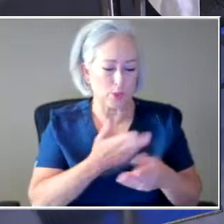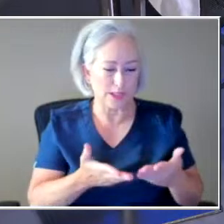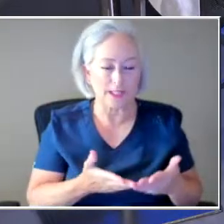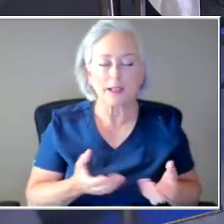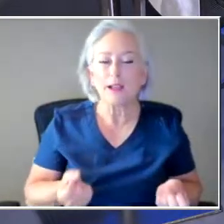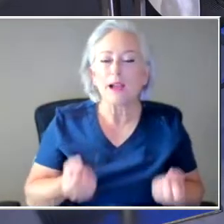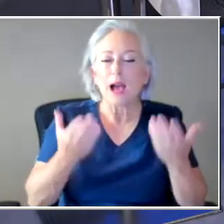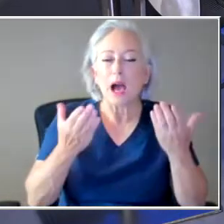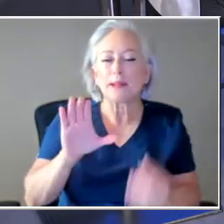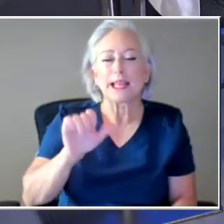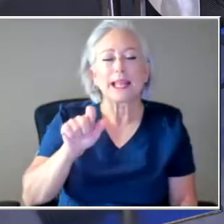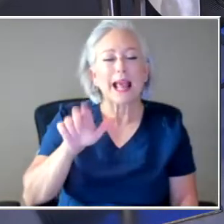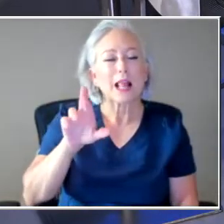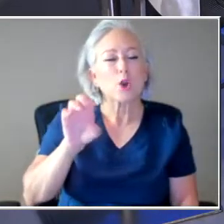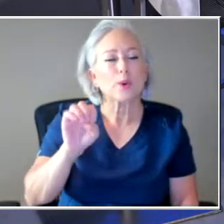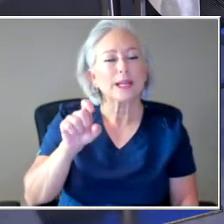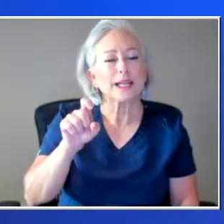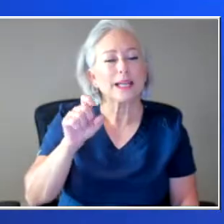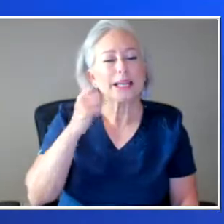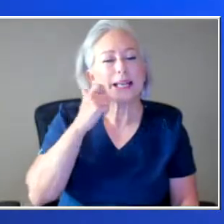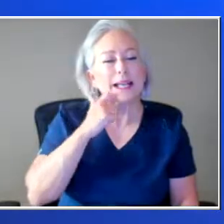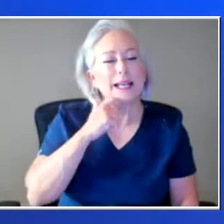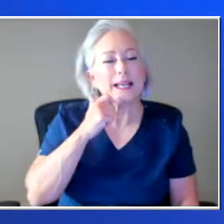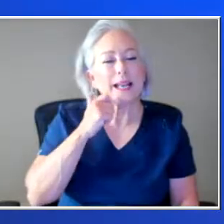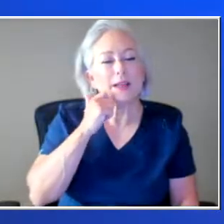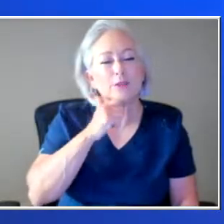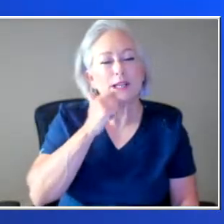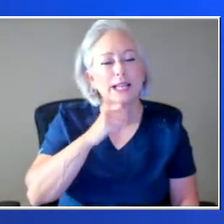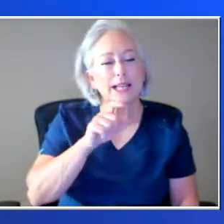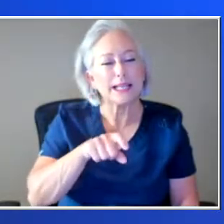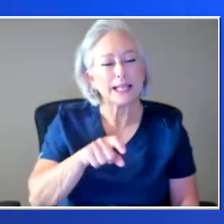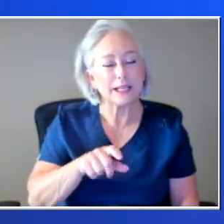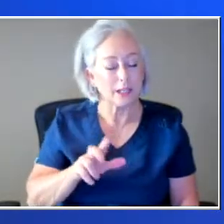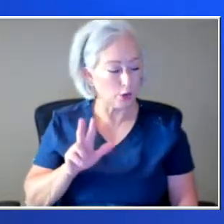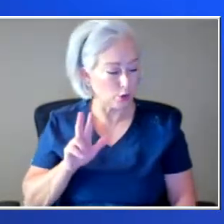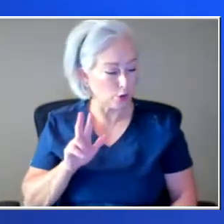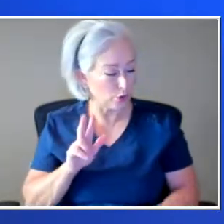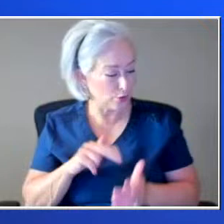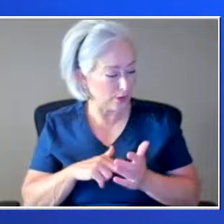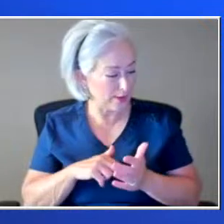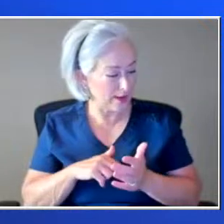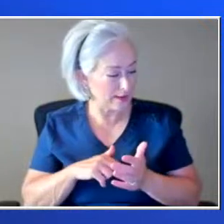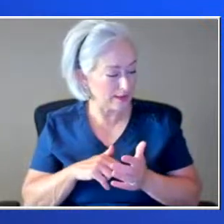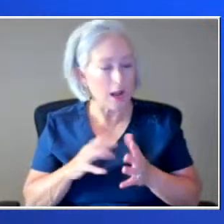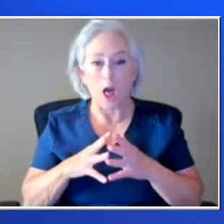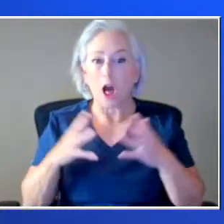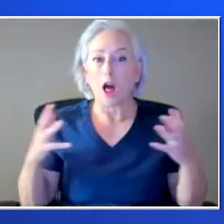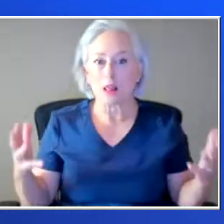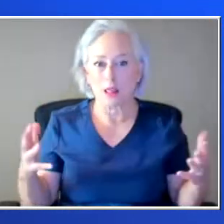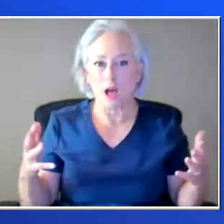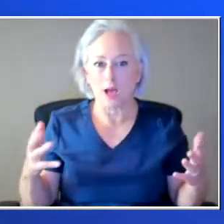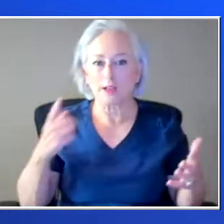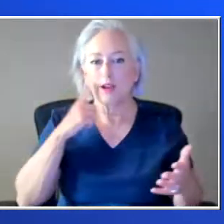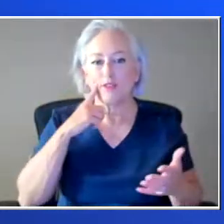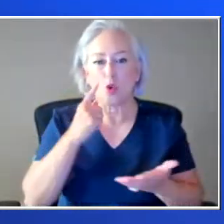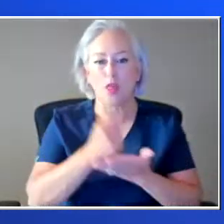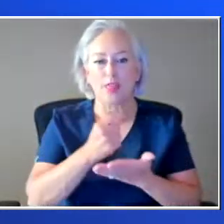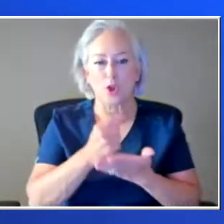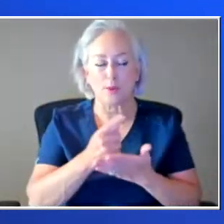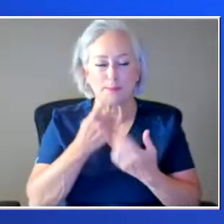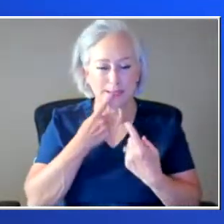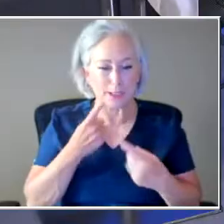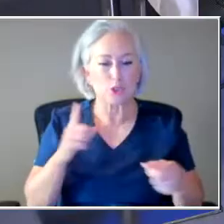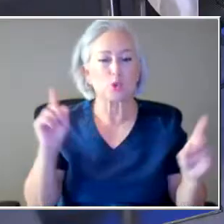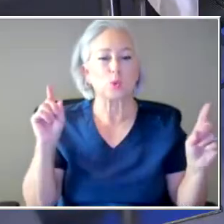needing? I think it was, is it 3,000? It Yeah, was a lot for the yeah. therapy to work. Yeah, So boss, yeah. yeah, my And you're sister,